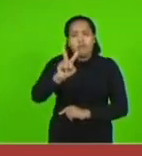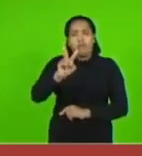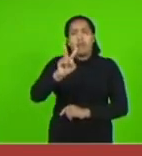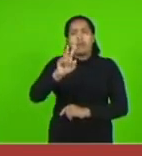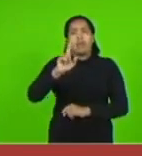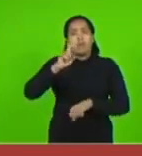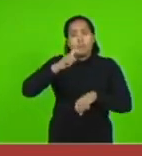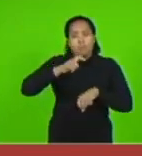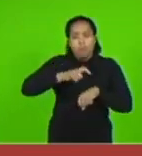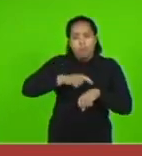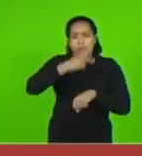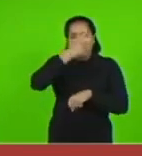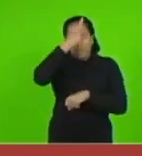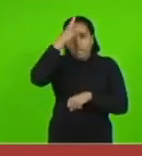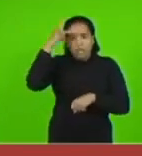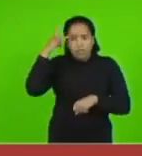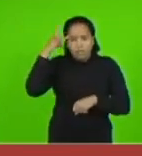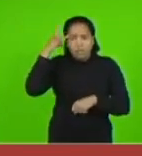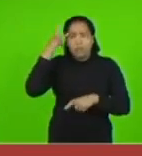with time